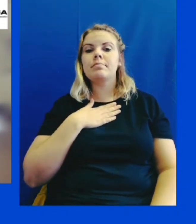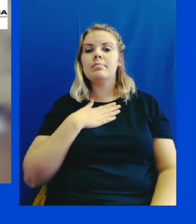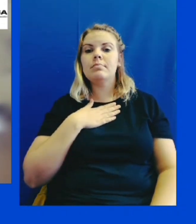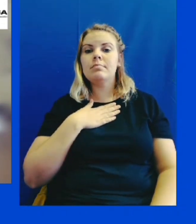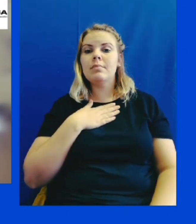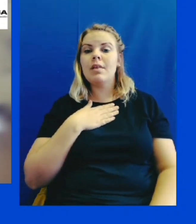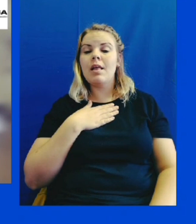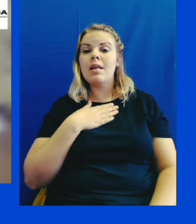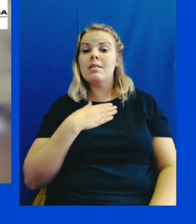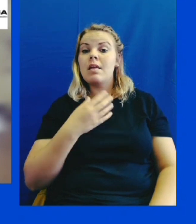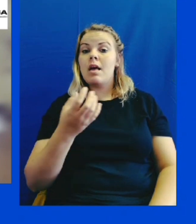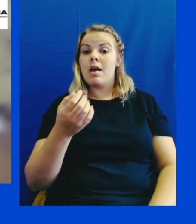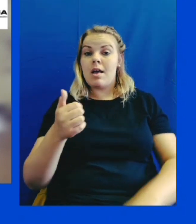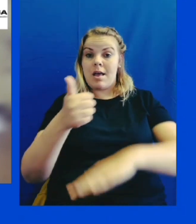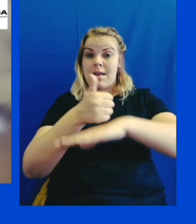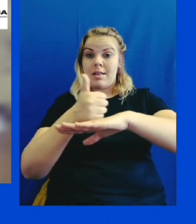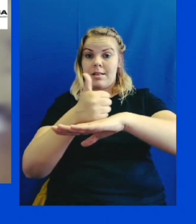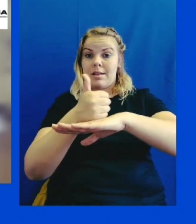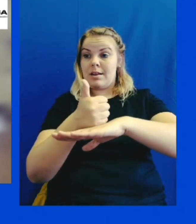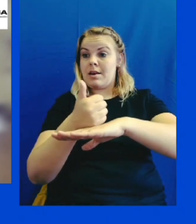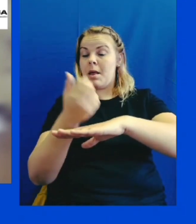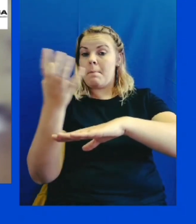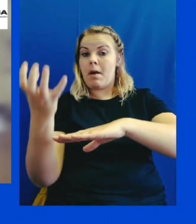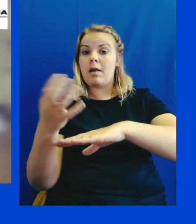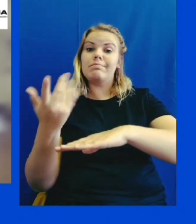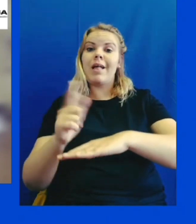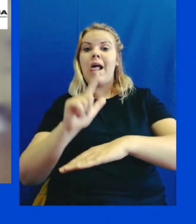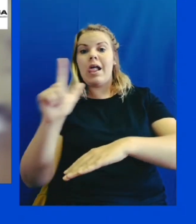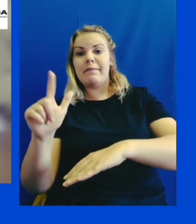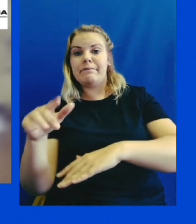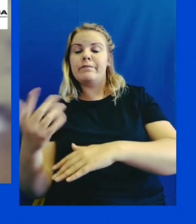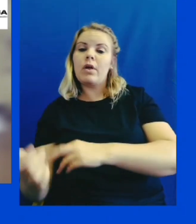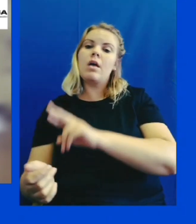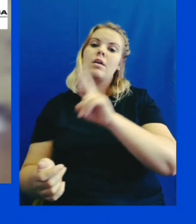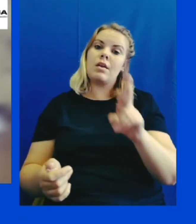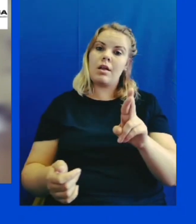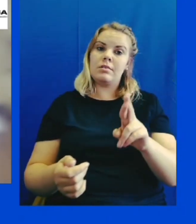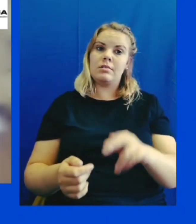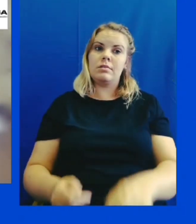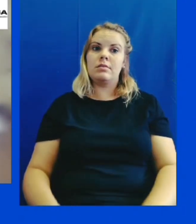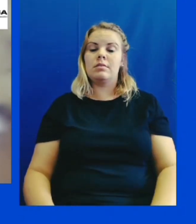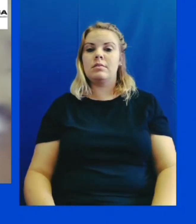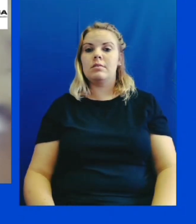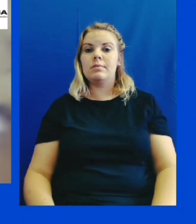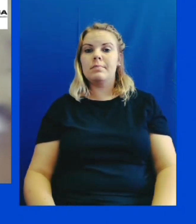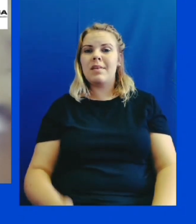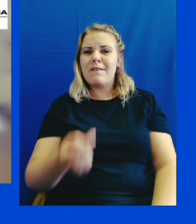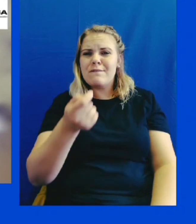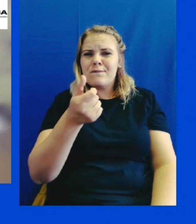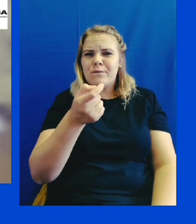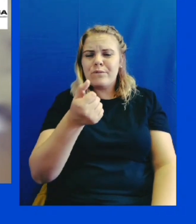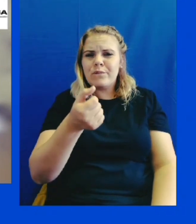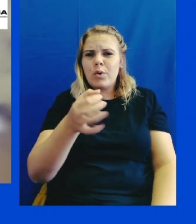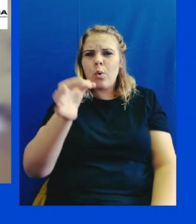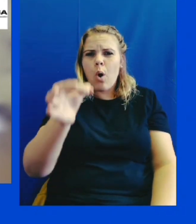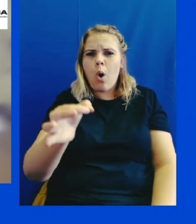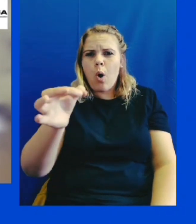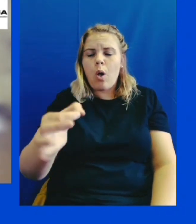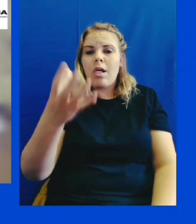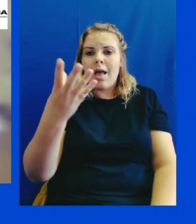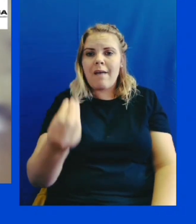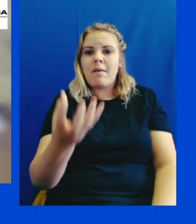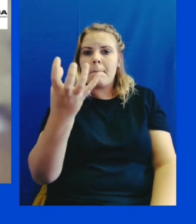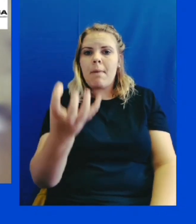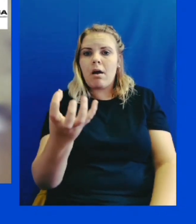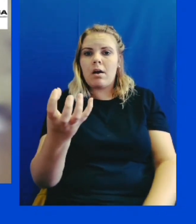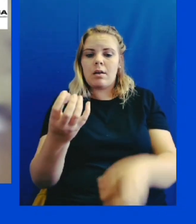the greenside bunkers are either left or right. There's no bunkers, very few holes have got bunkers